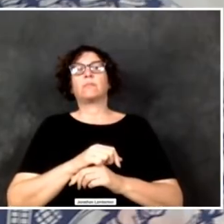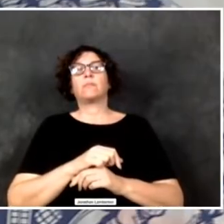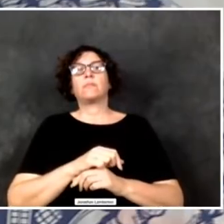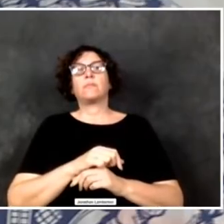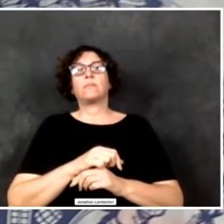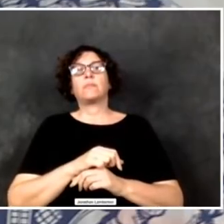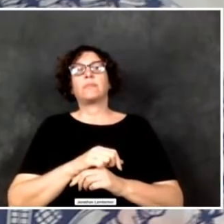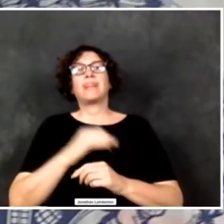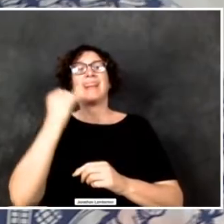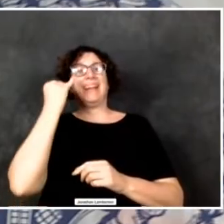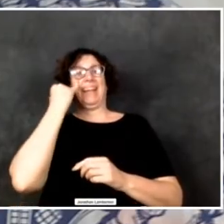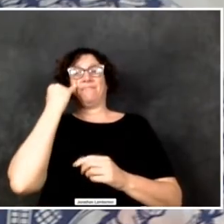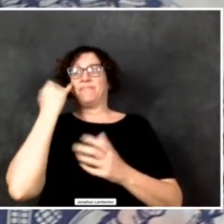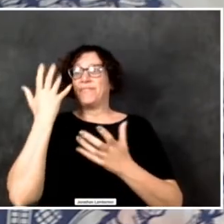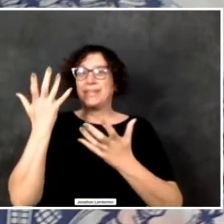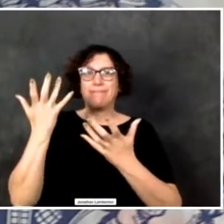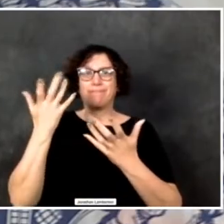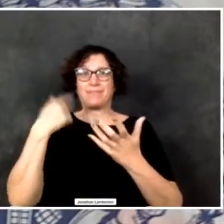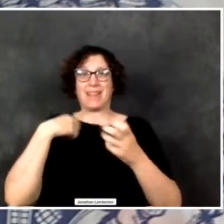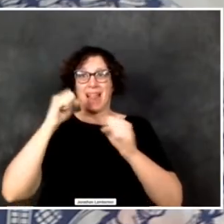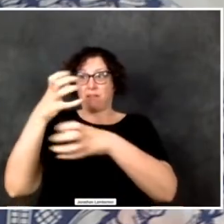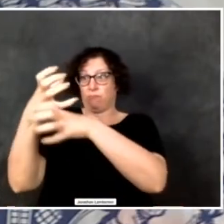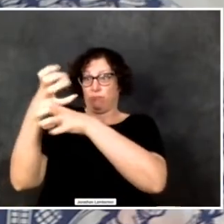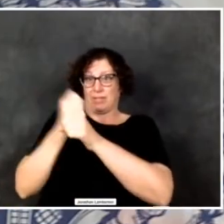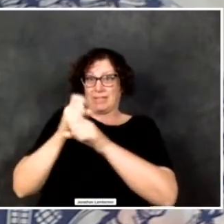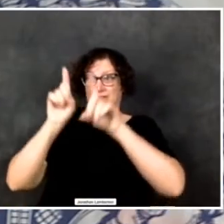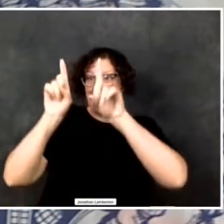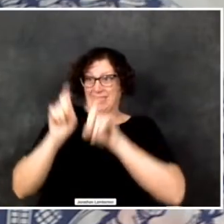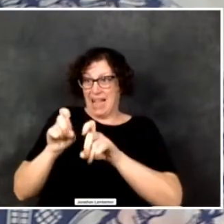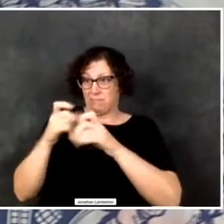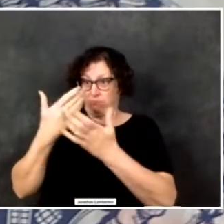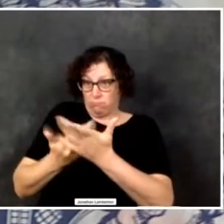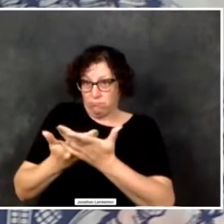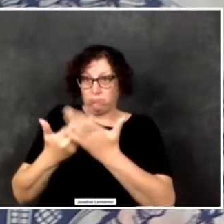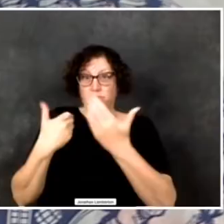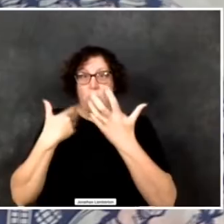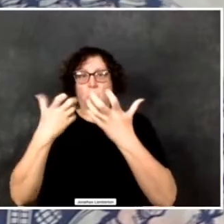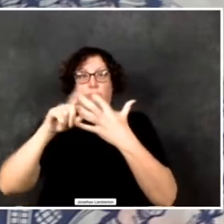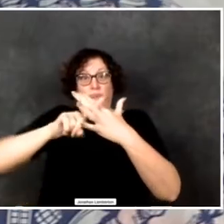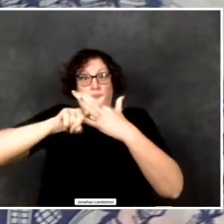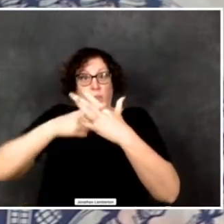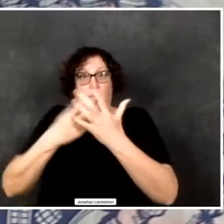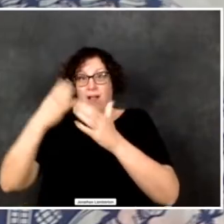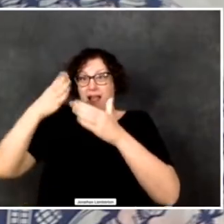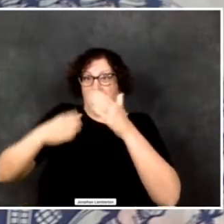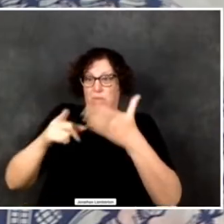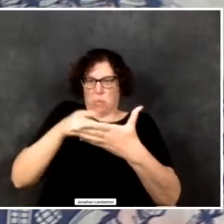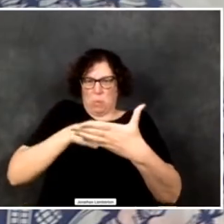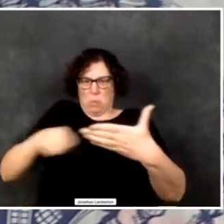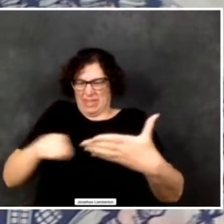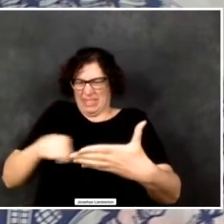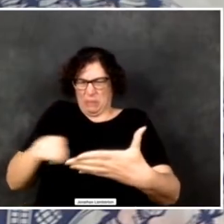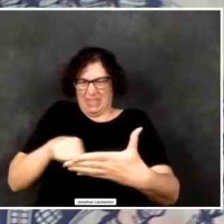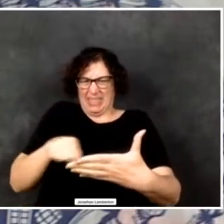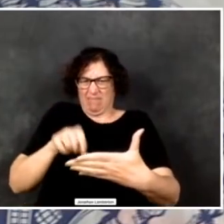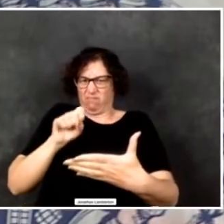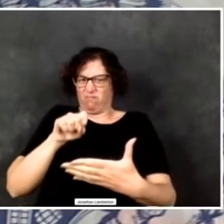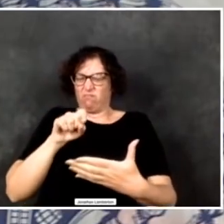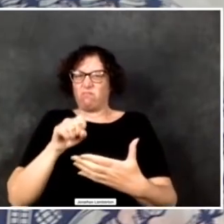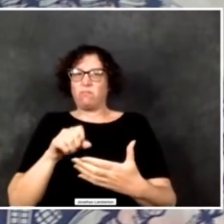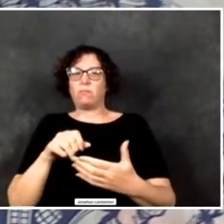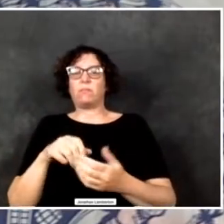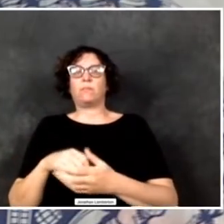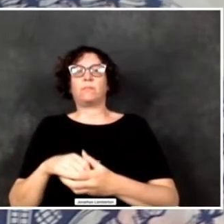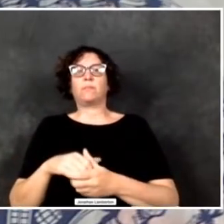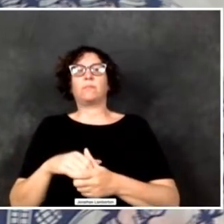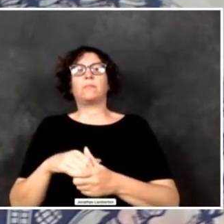in, we want to be up starting the end of this coming week. And it may not be the same exact start date in each